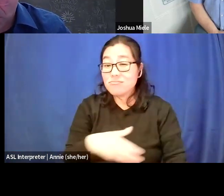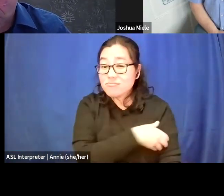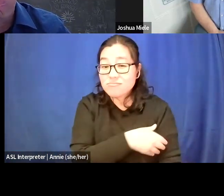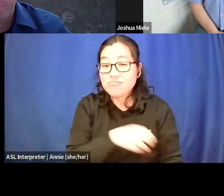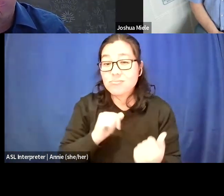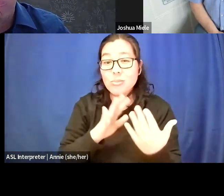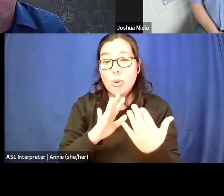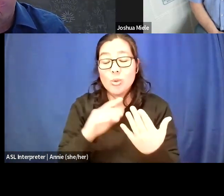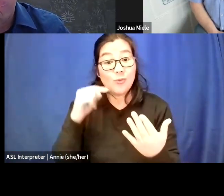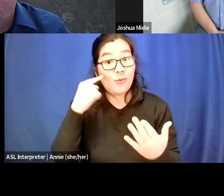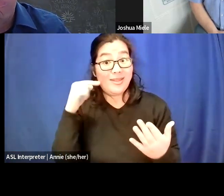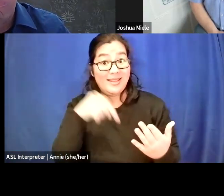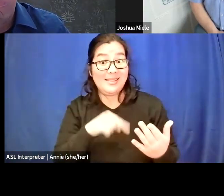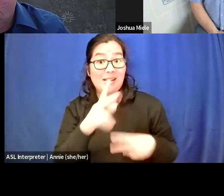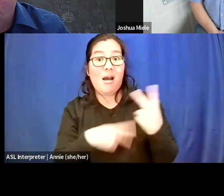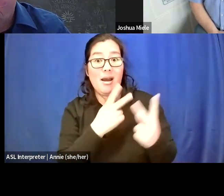this kind of a,